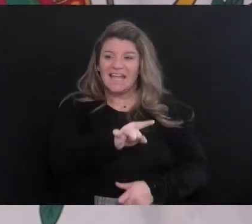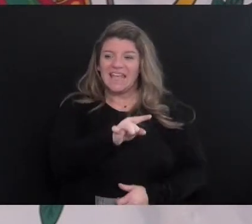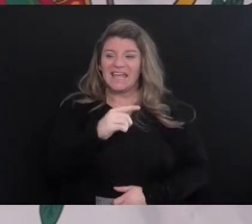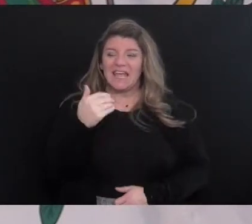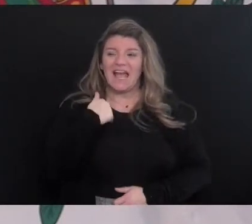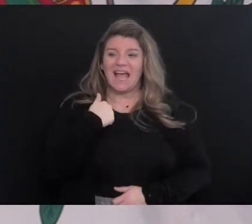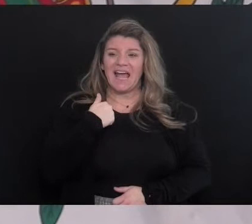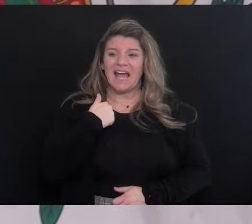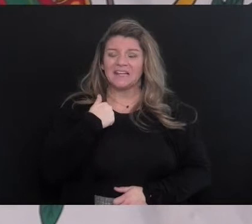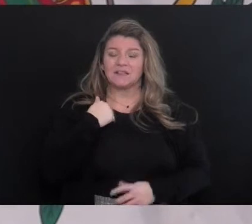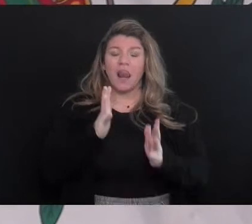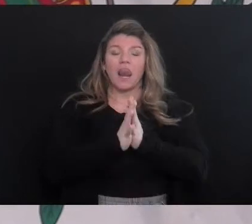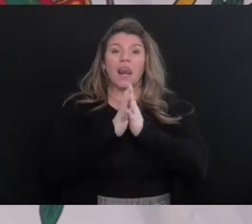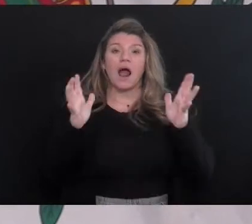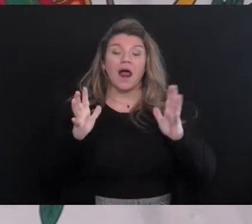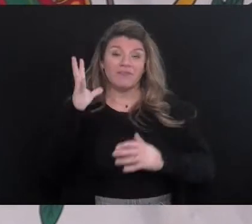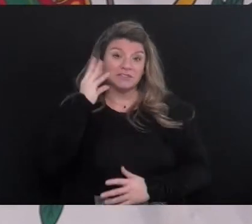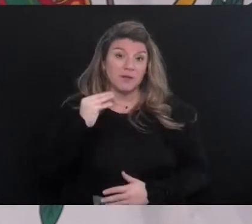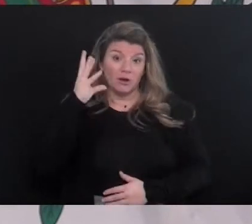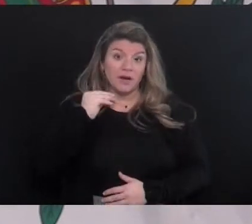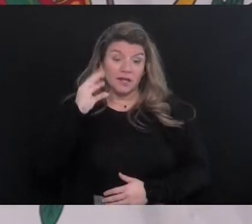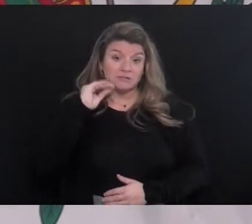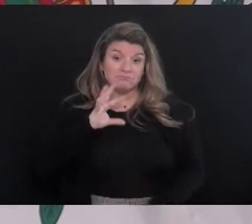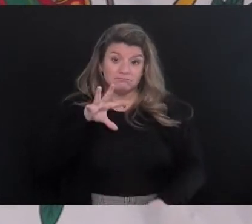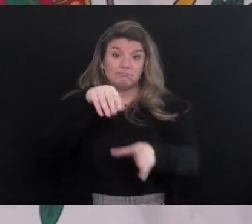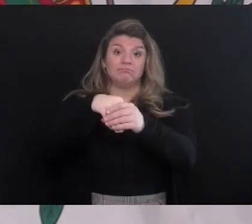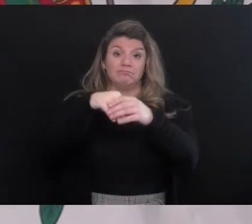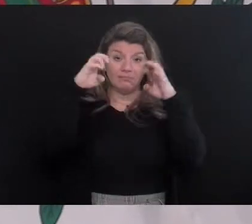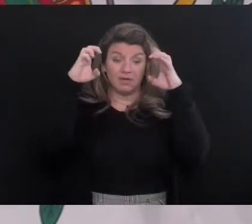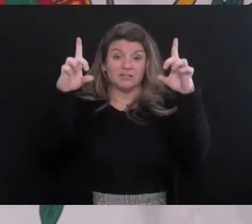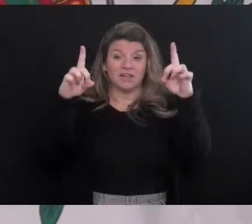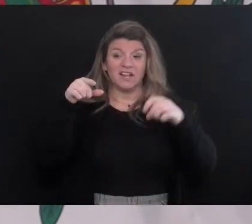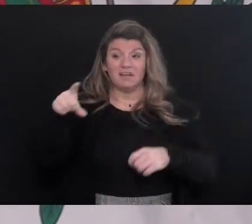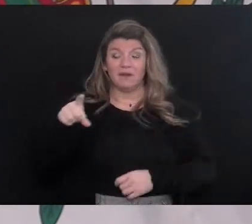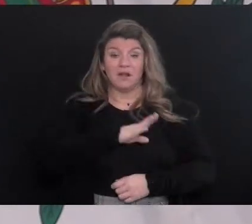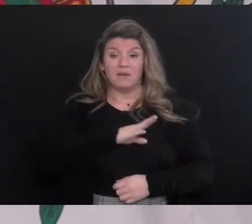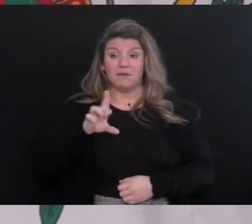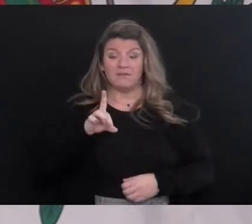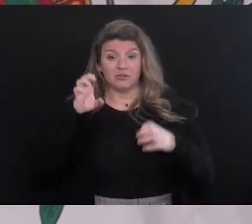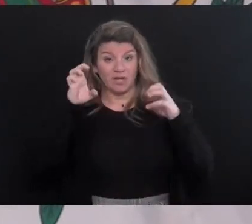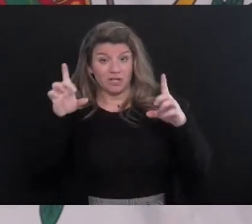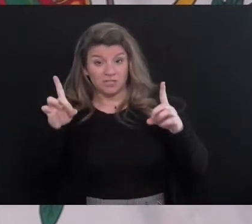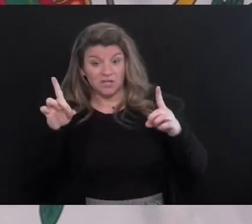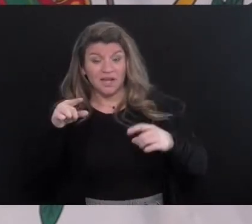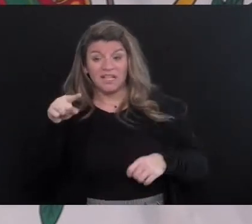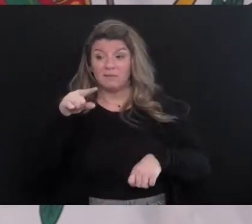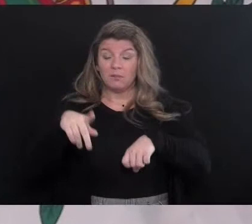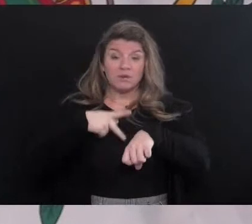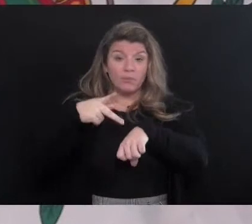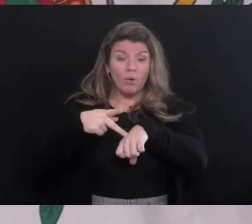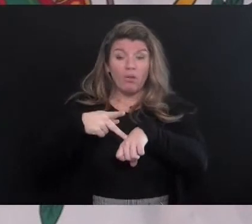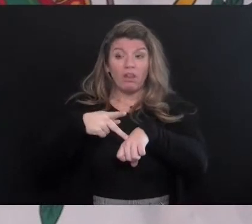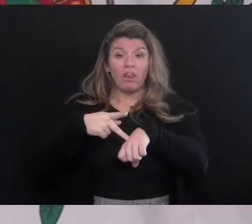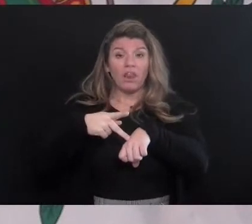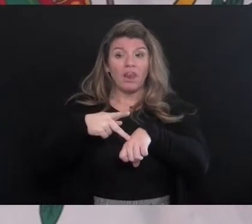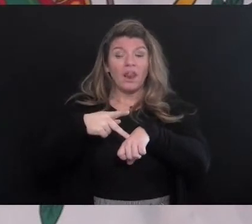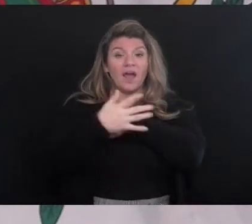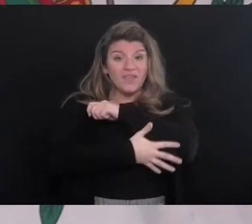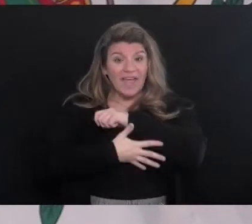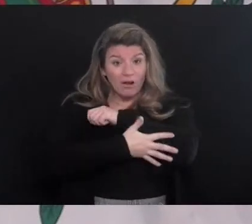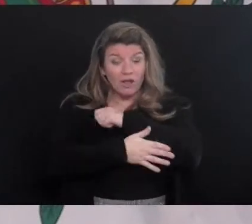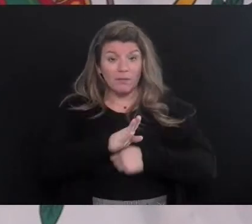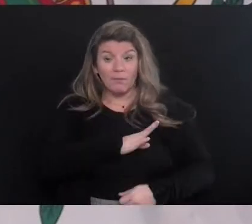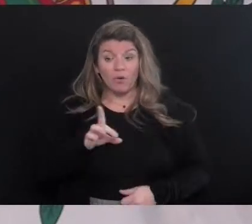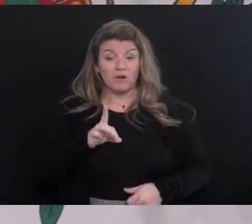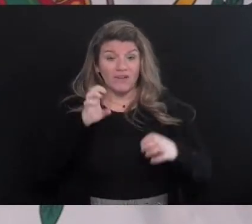all kinds of experience in education. He's been on the Board of Education. He's been the principal of the County Board of